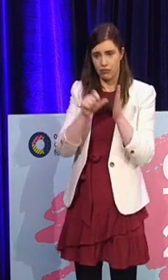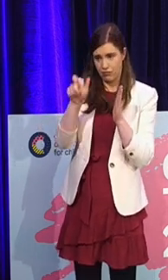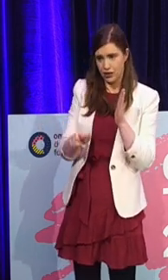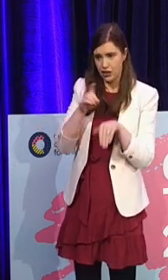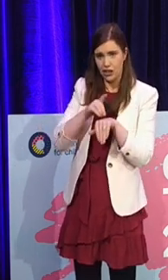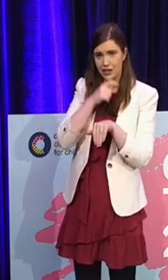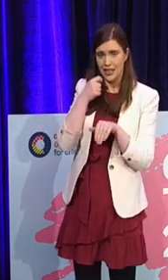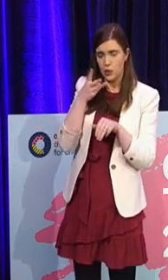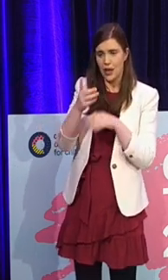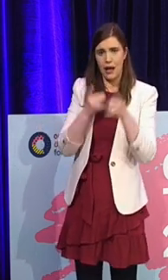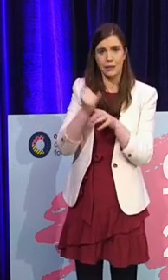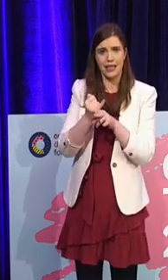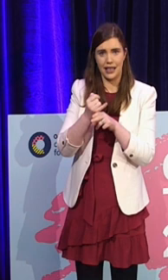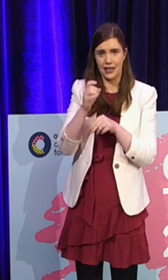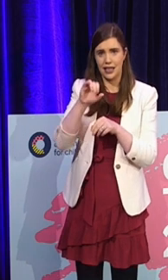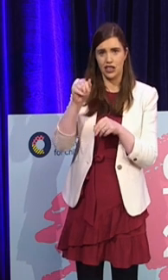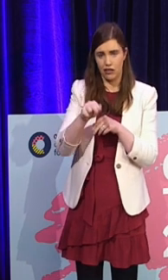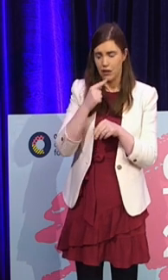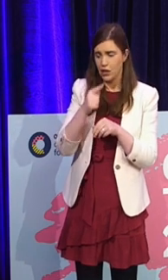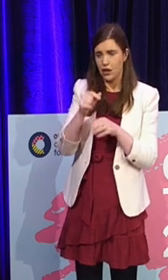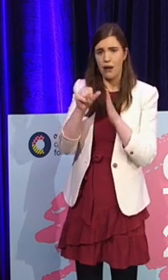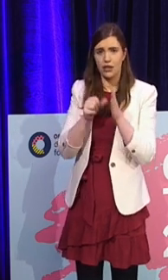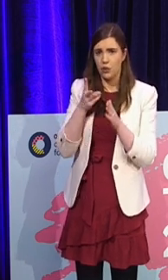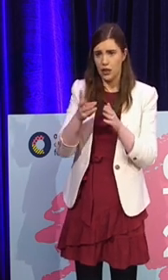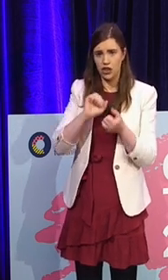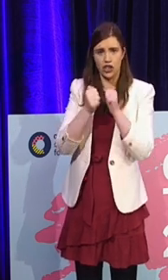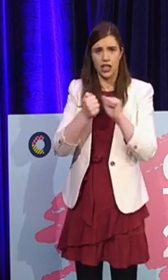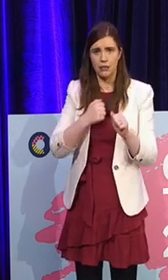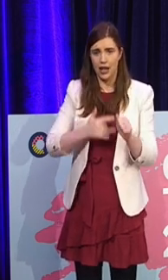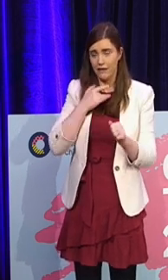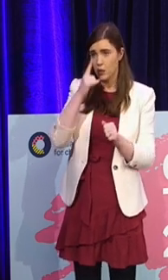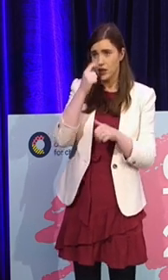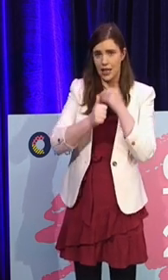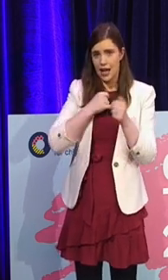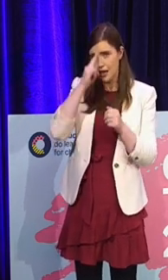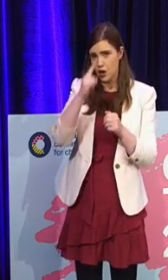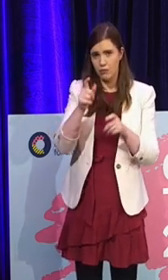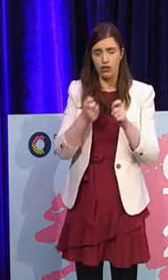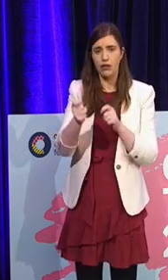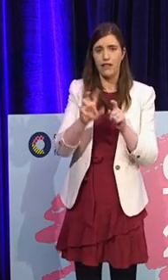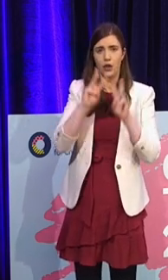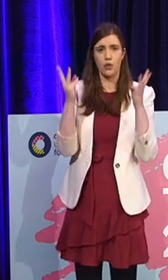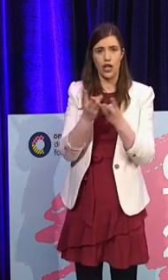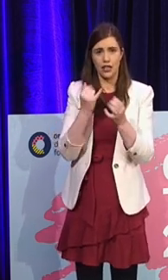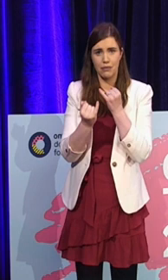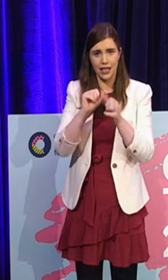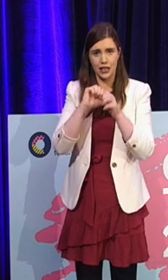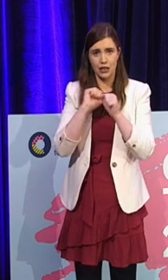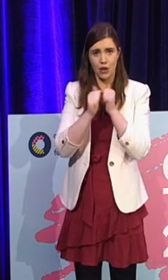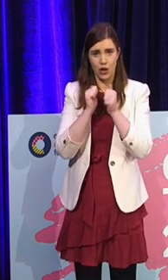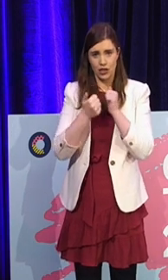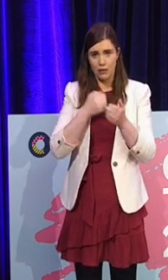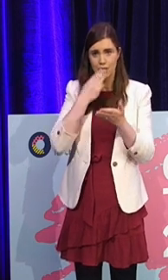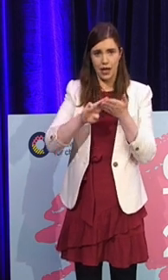it will. Access to scoliosis surgery is life-changing. One day I hope to travel the world, play sport, and enjoy life. So my message is to